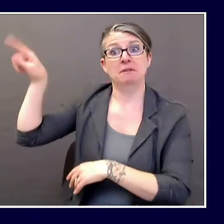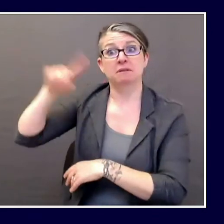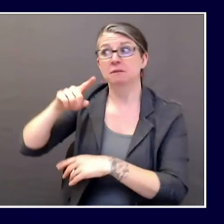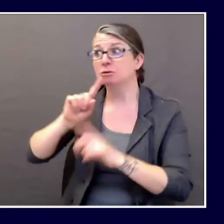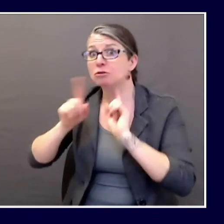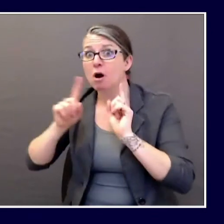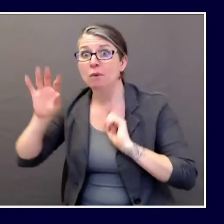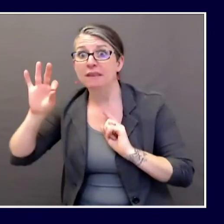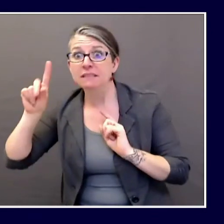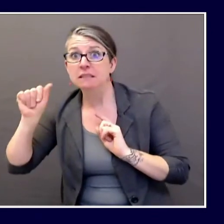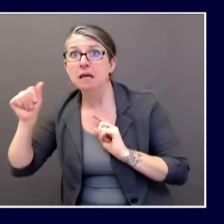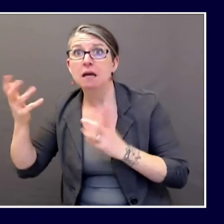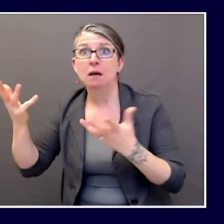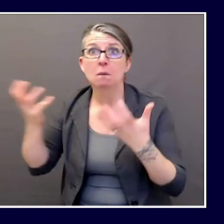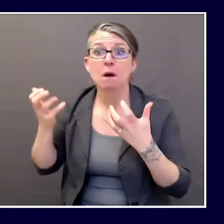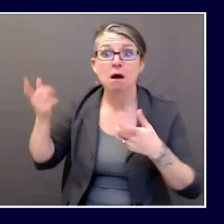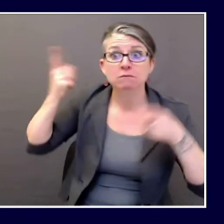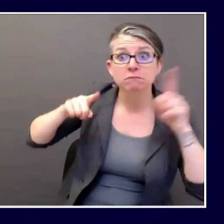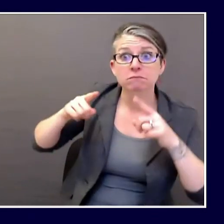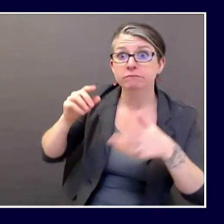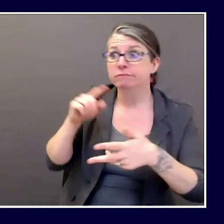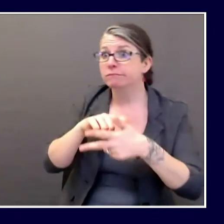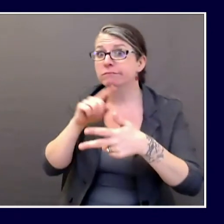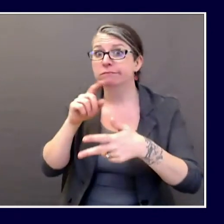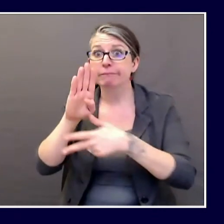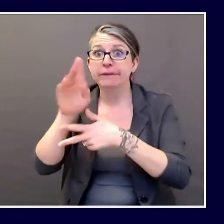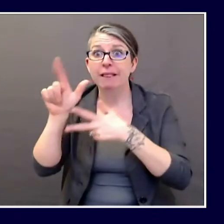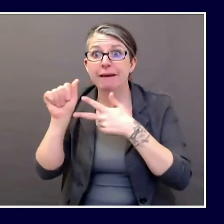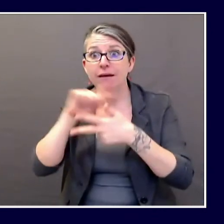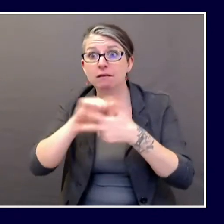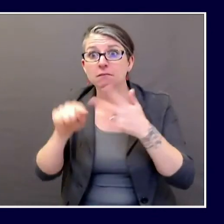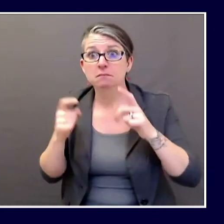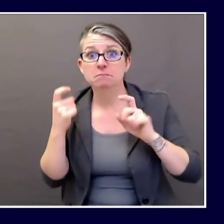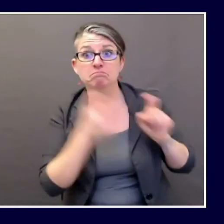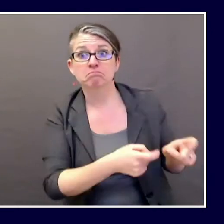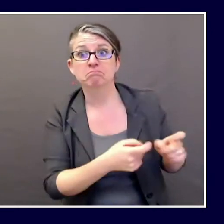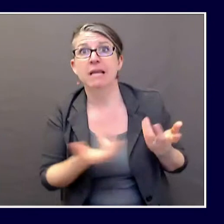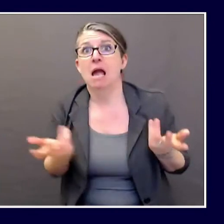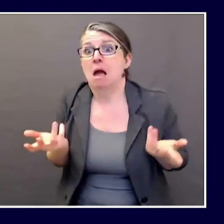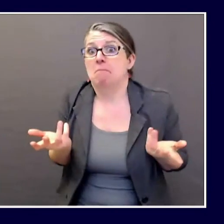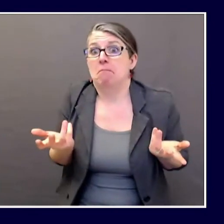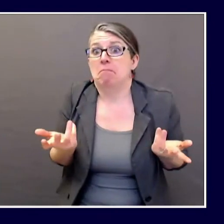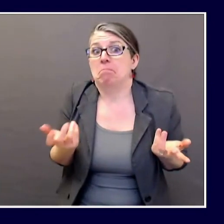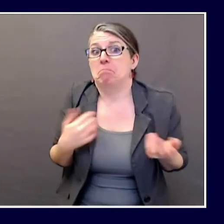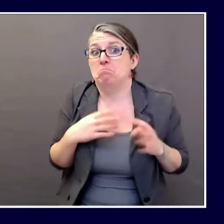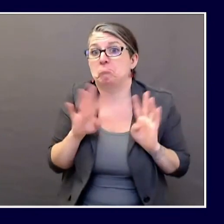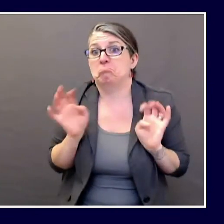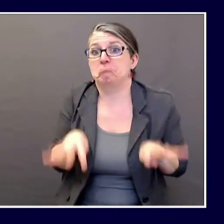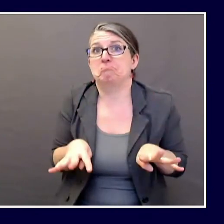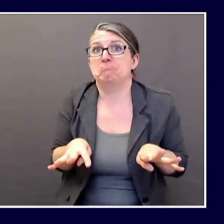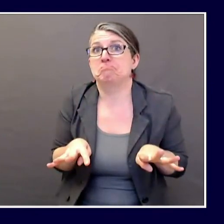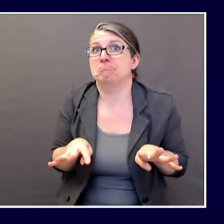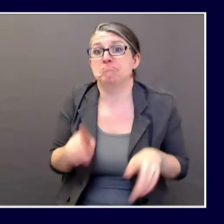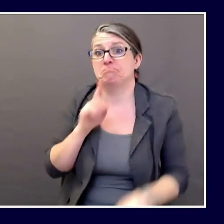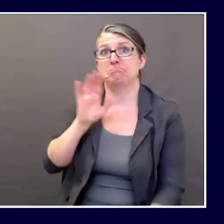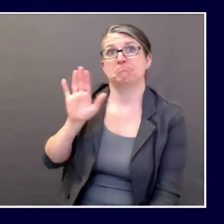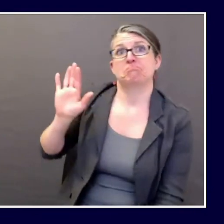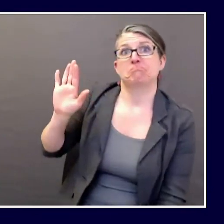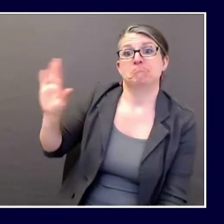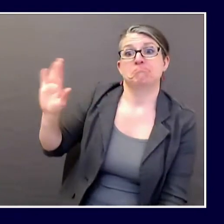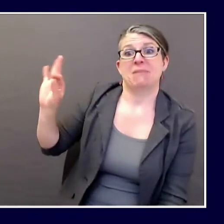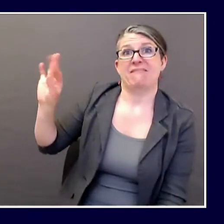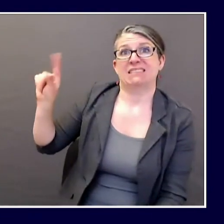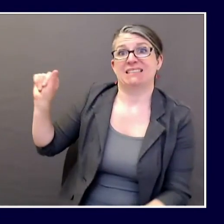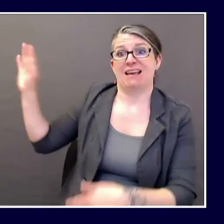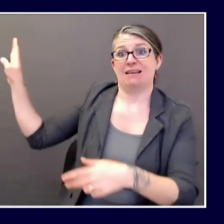something that we at the state level don't really get involved with. That's really between the manufacturers and the US FDA. But in big picture